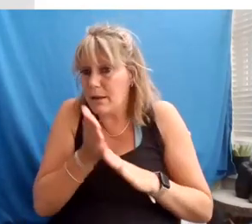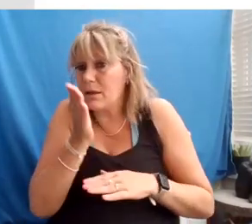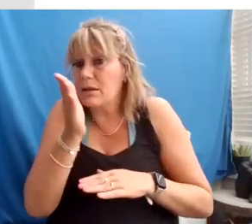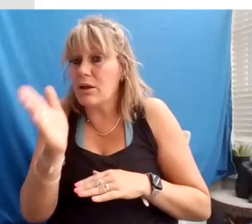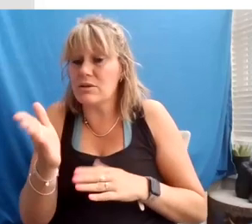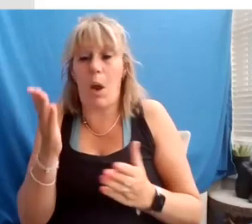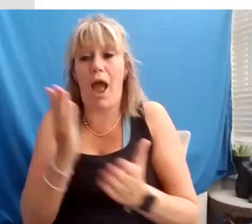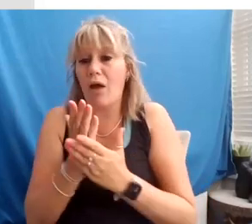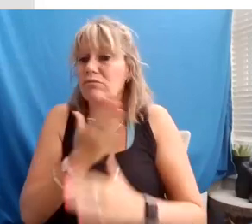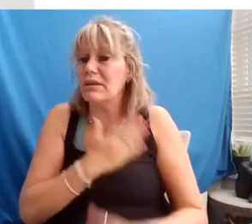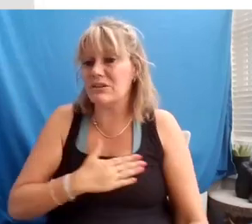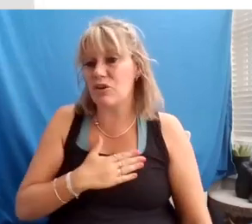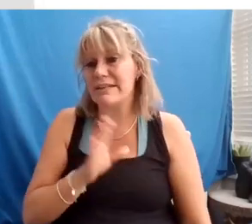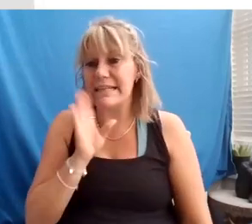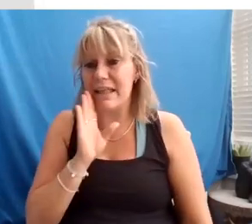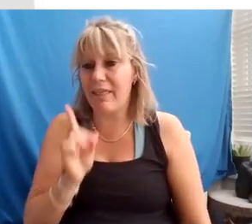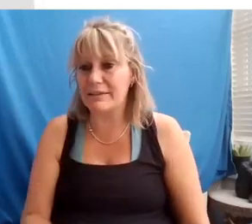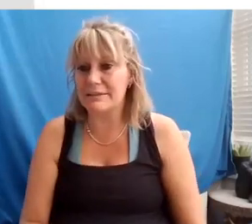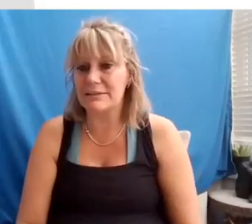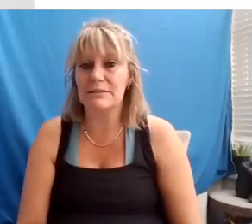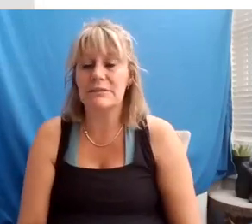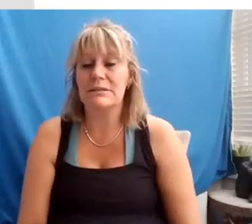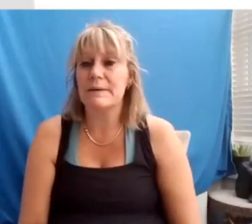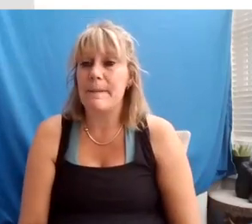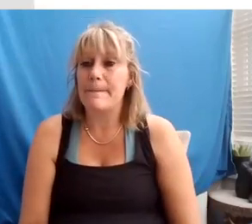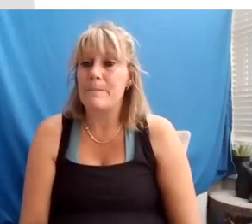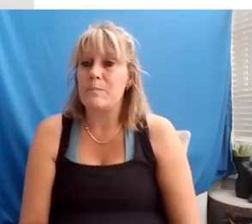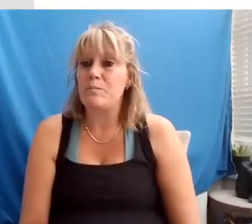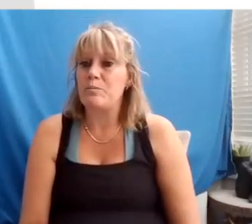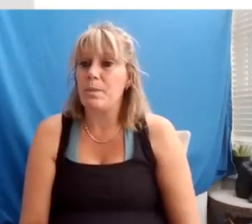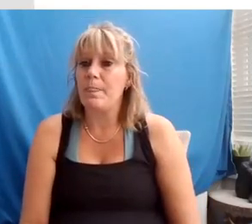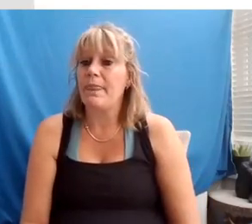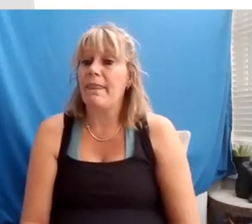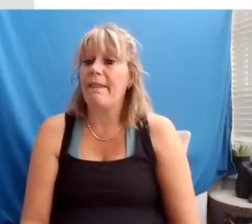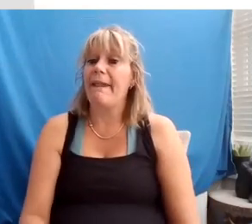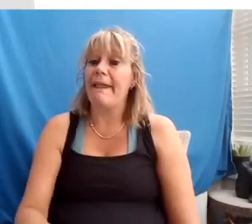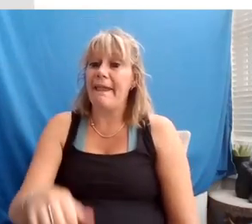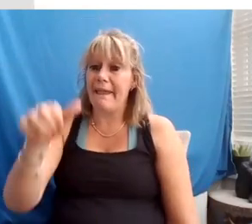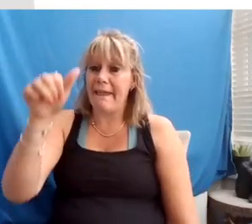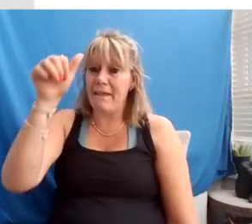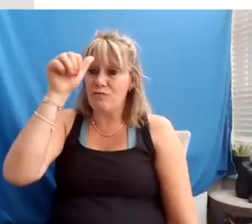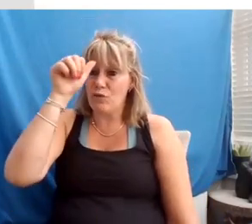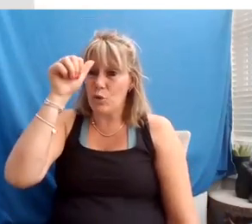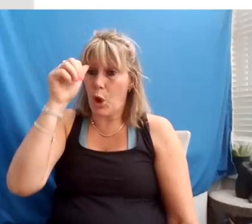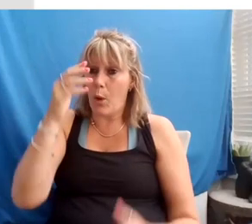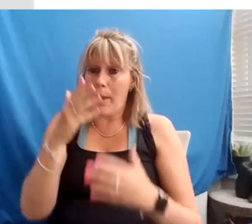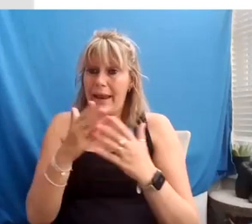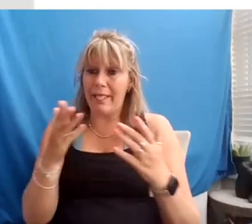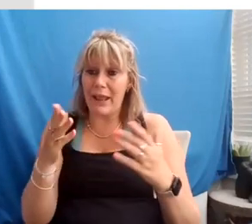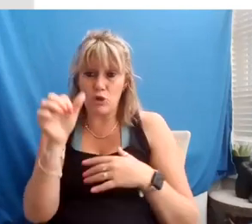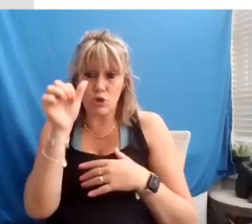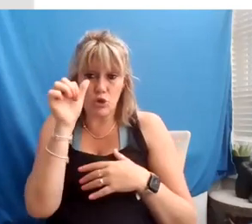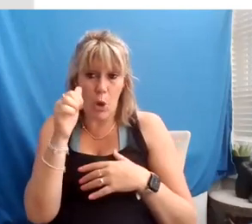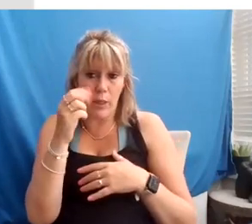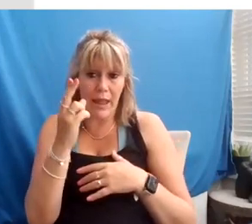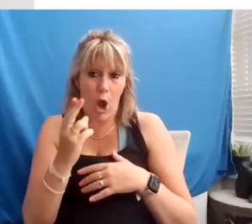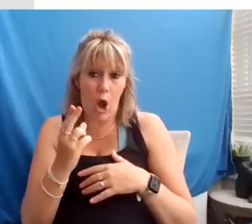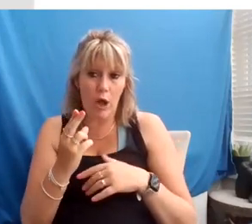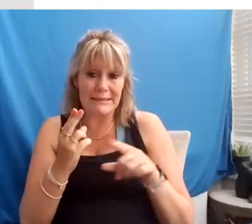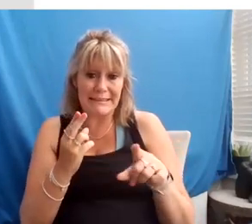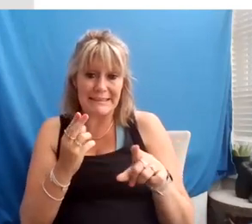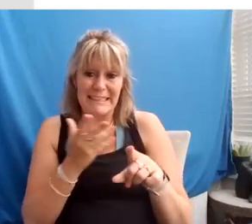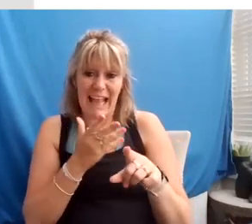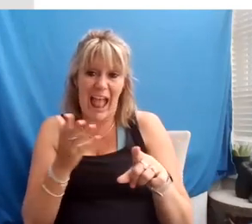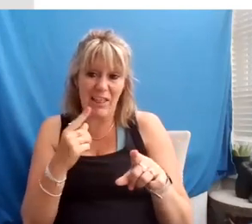to hear that. Could I just, if you happen to know anything about it, do you know this artist, and is there anything you can